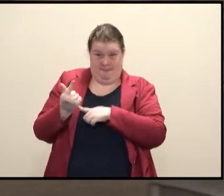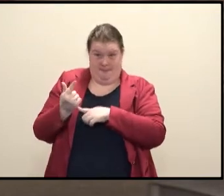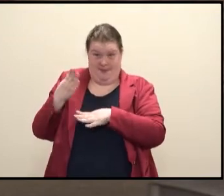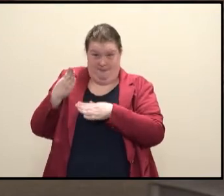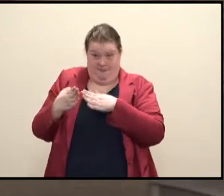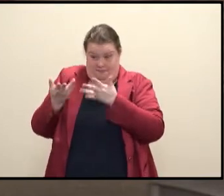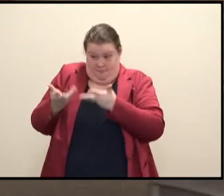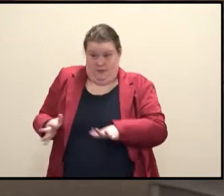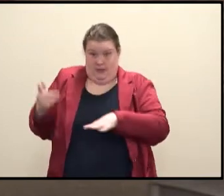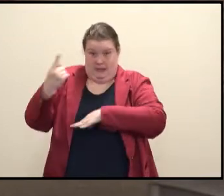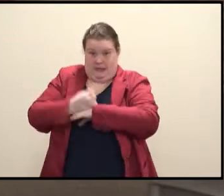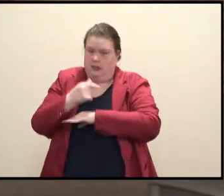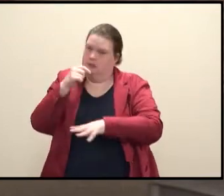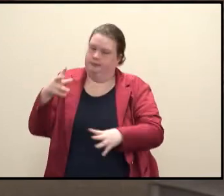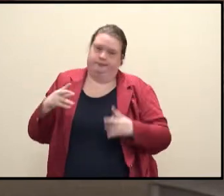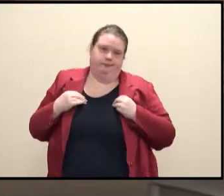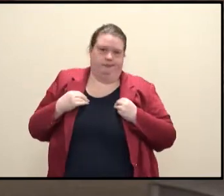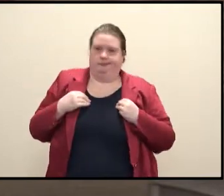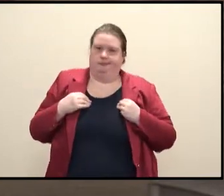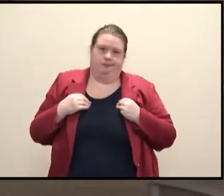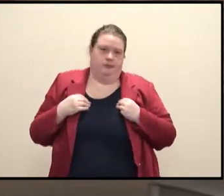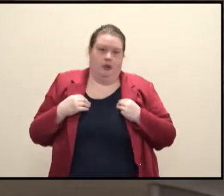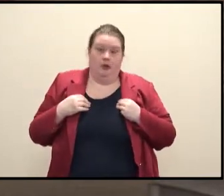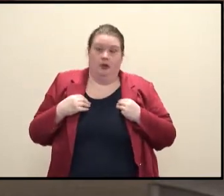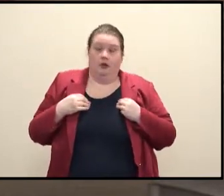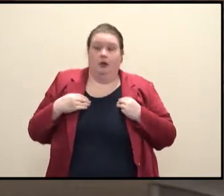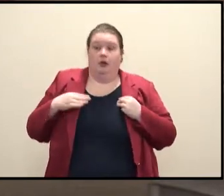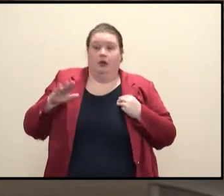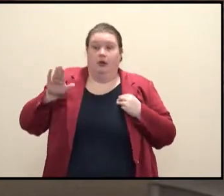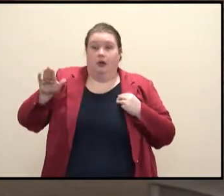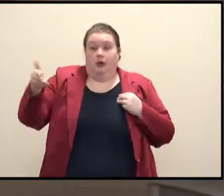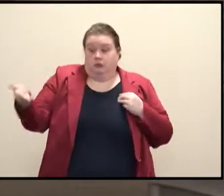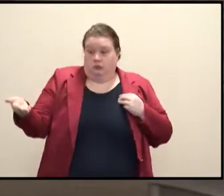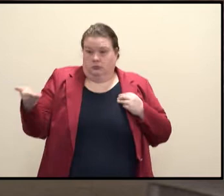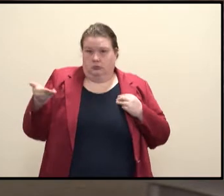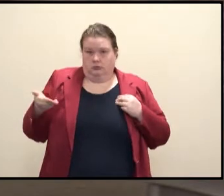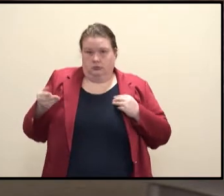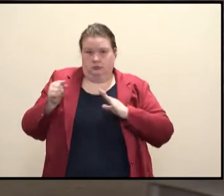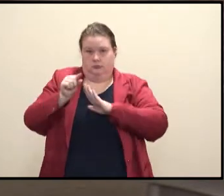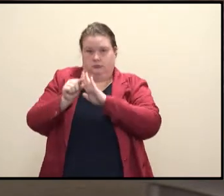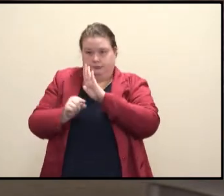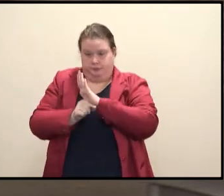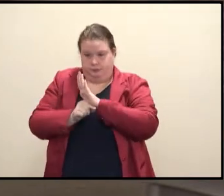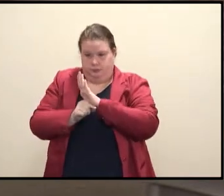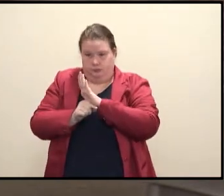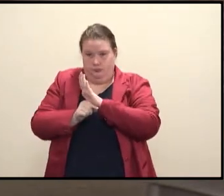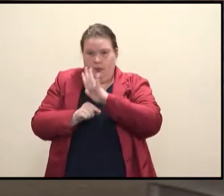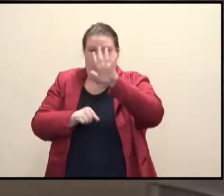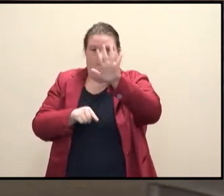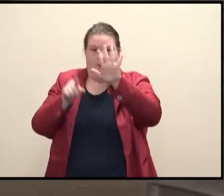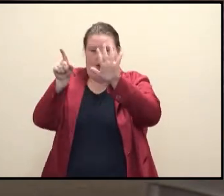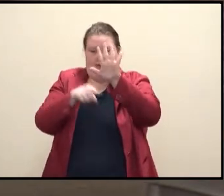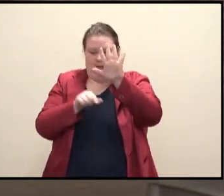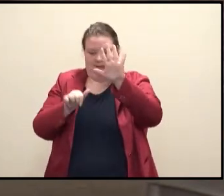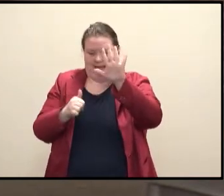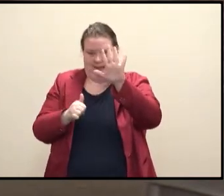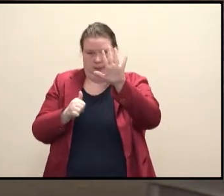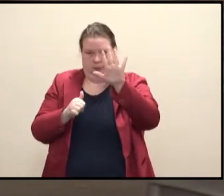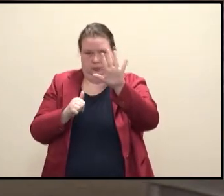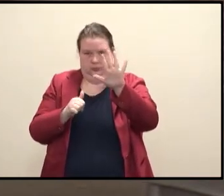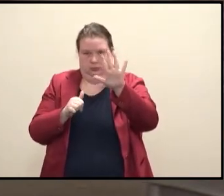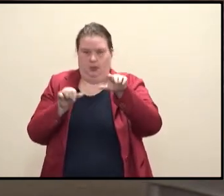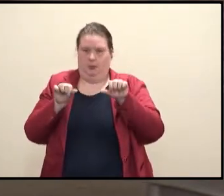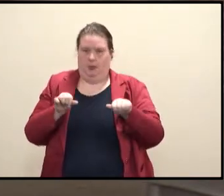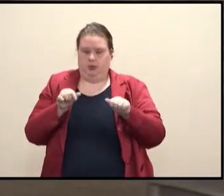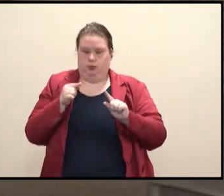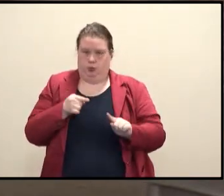not acceptable. For this reason, Masonic's approach was graded at 5 out of 10 possible points. You can